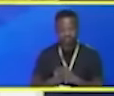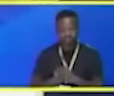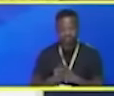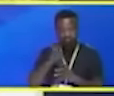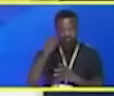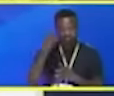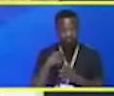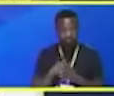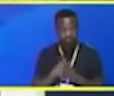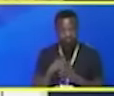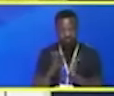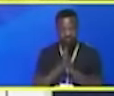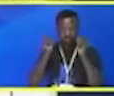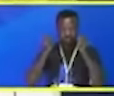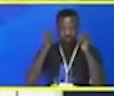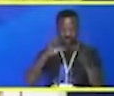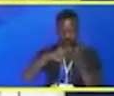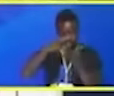Hallelujah. Are we learning?